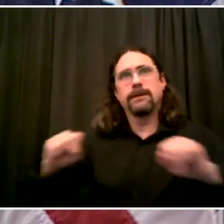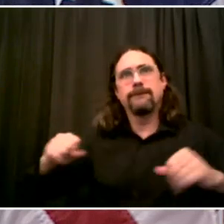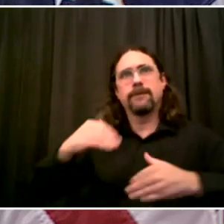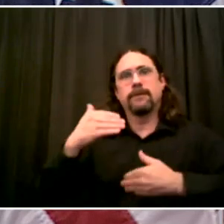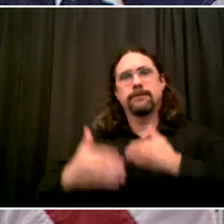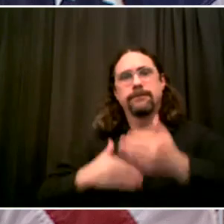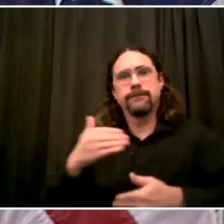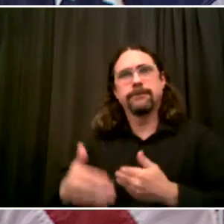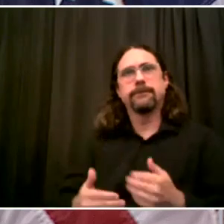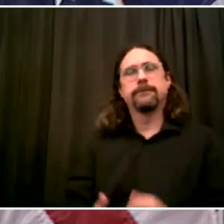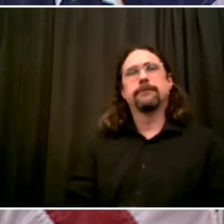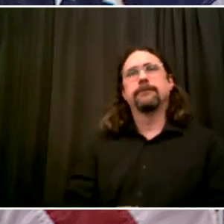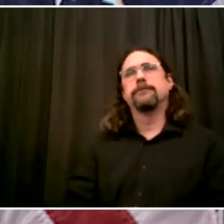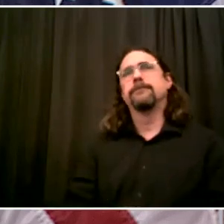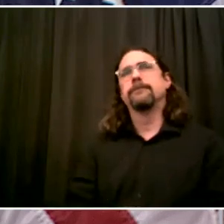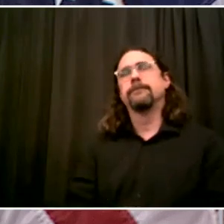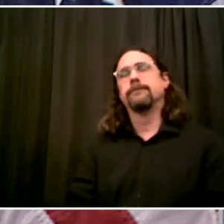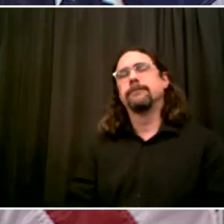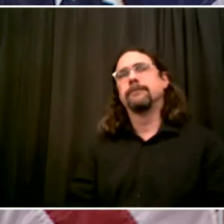the big picture here.